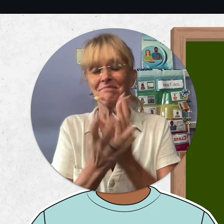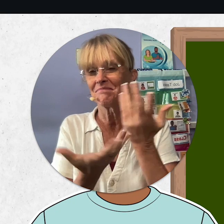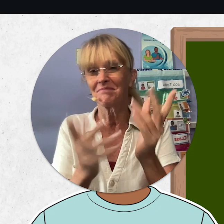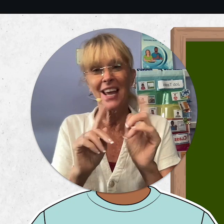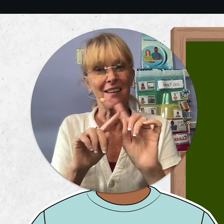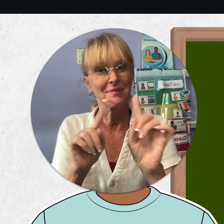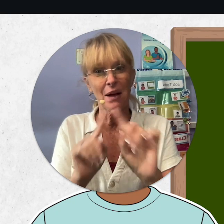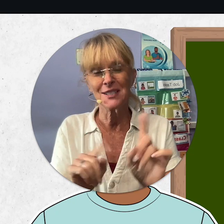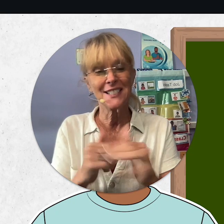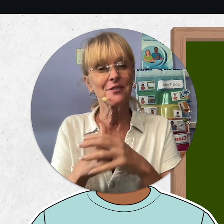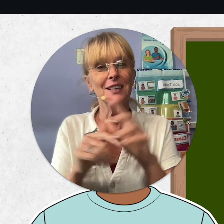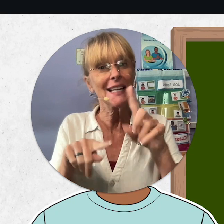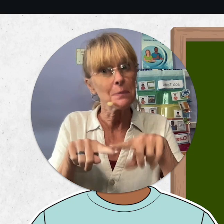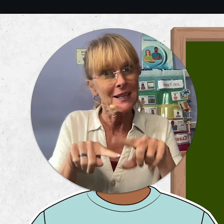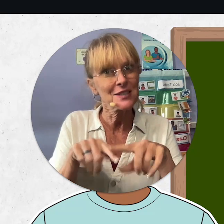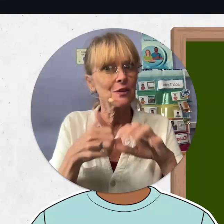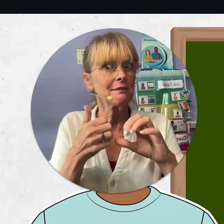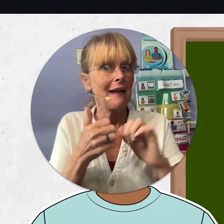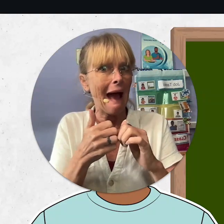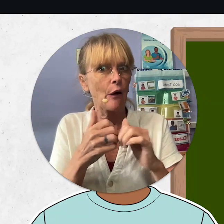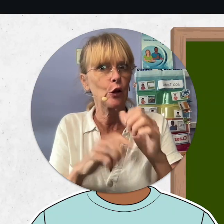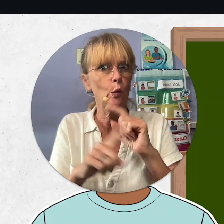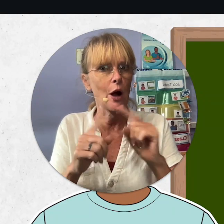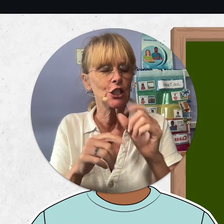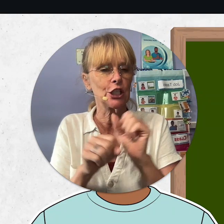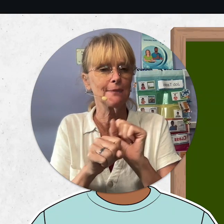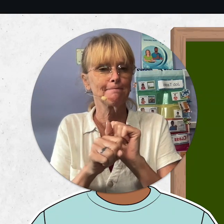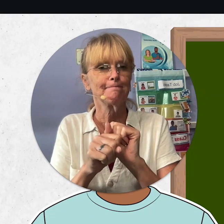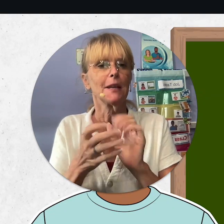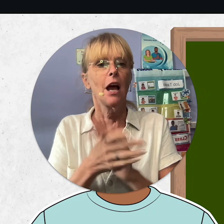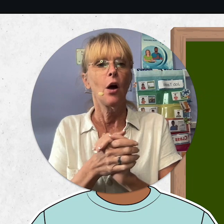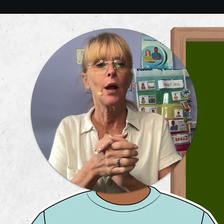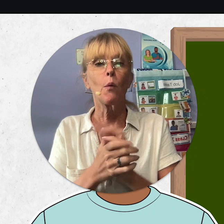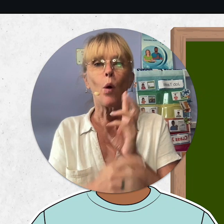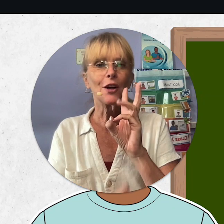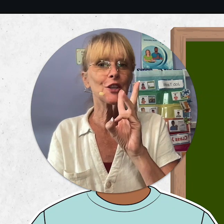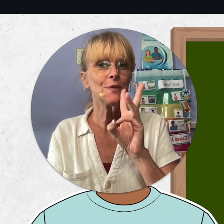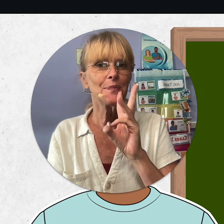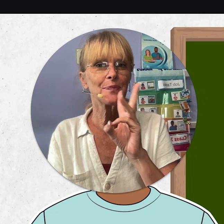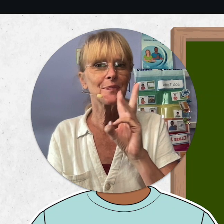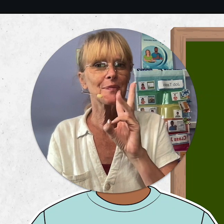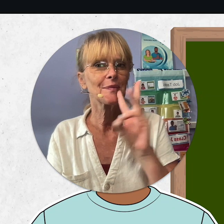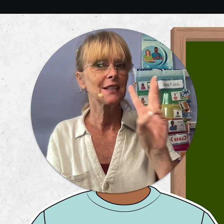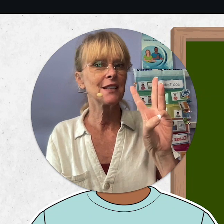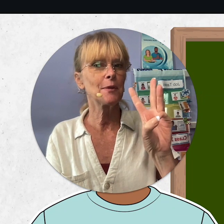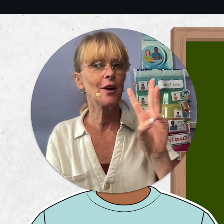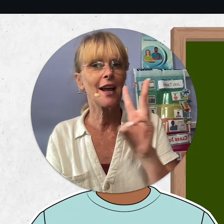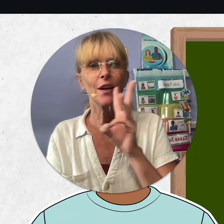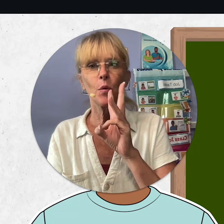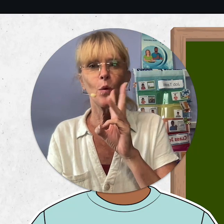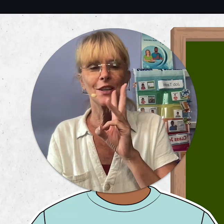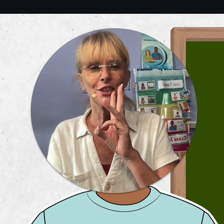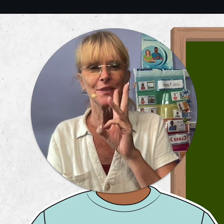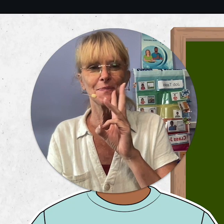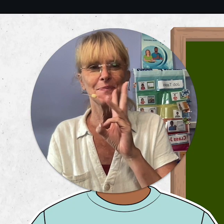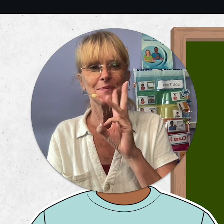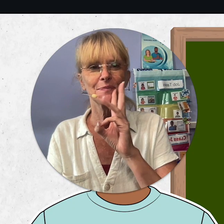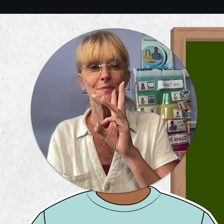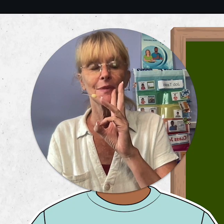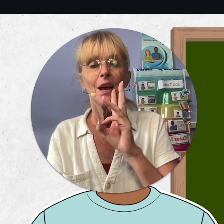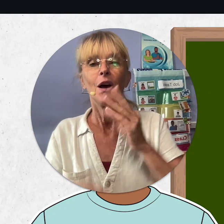That one's different. It depends on how you're washing. Okay, water. W hand,